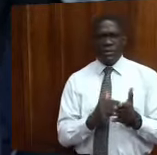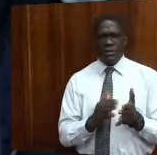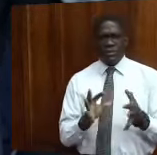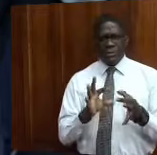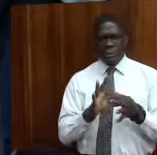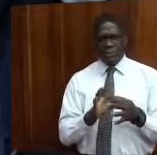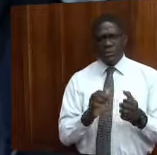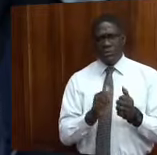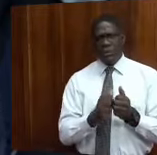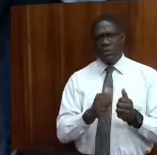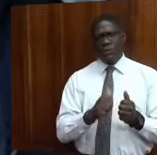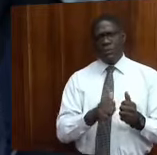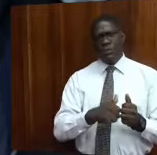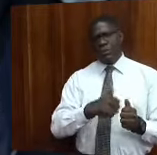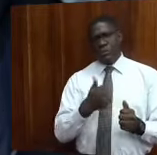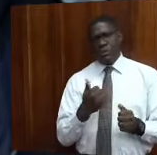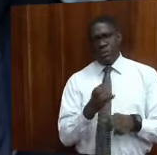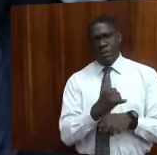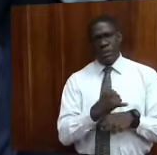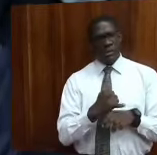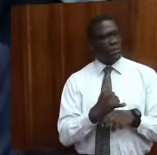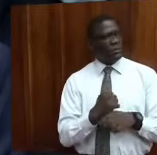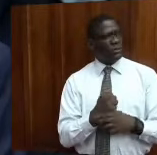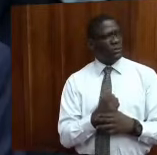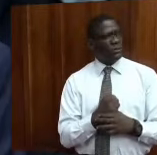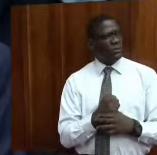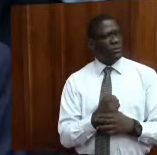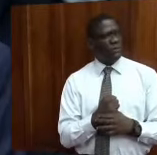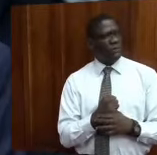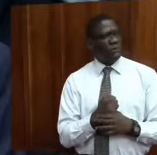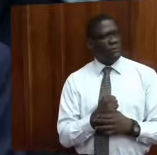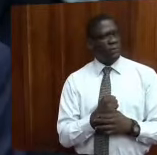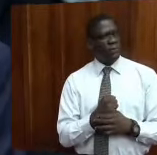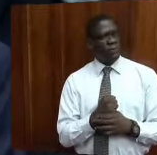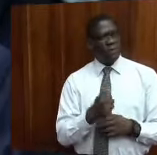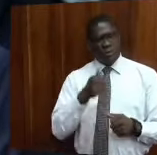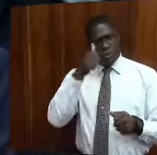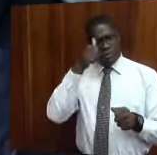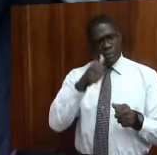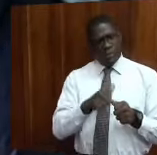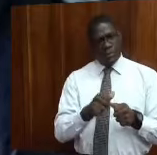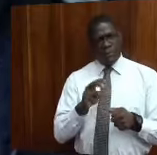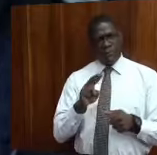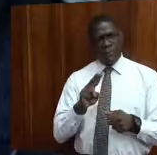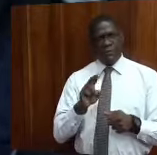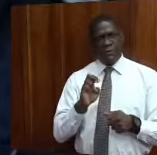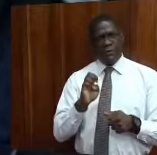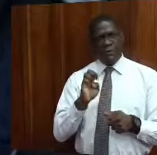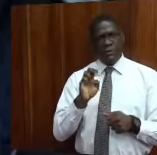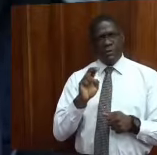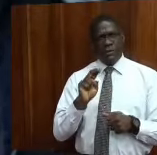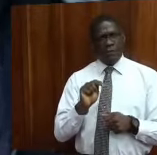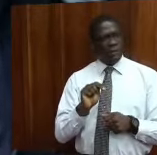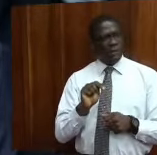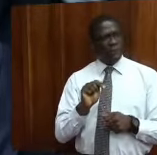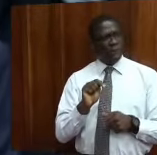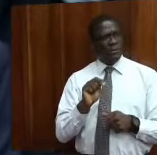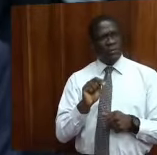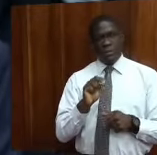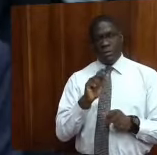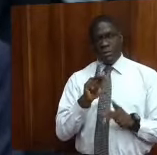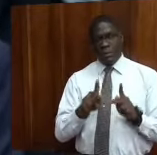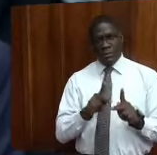this regard, we call on the speedy resolution of the situation in Venezuela and the removal of the embargo on the people